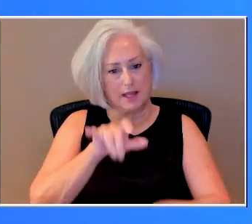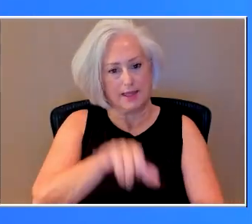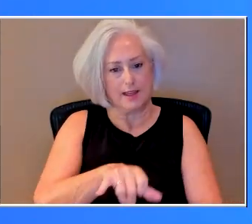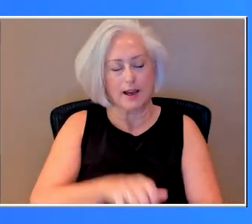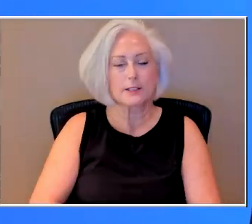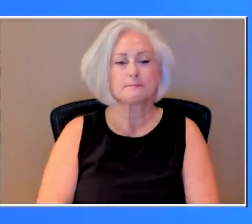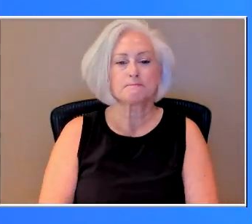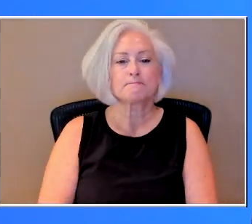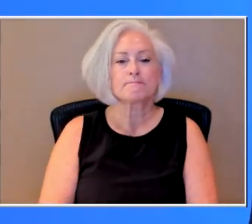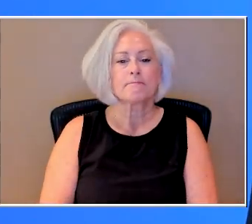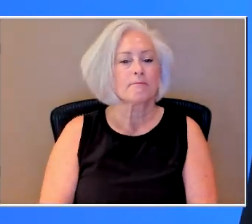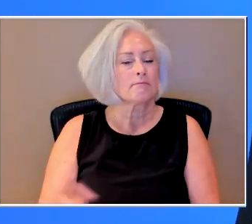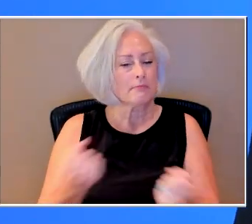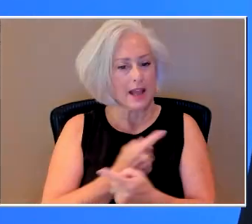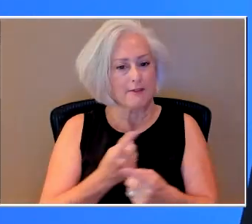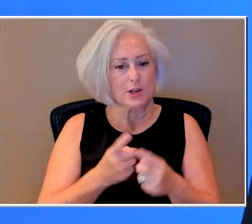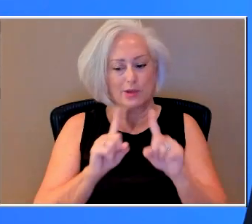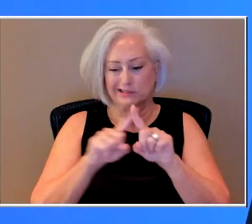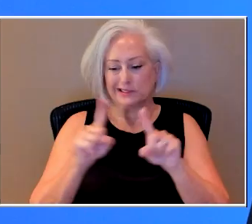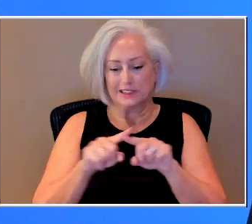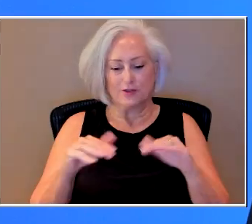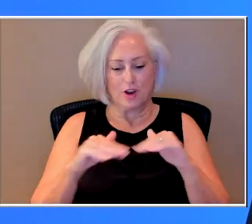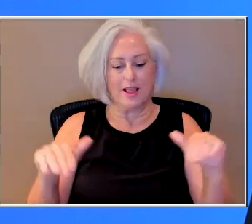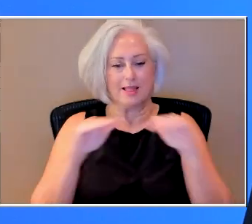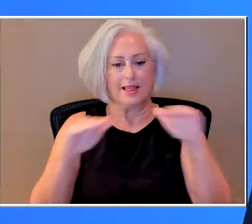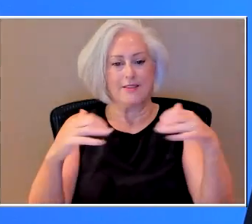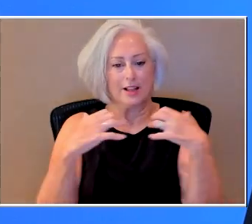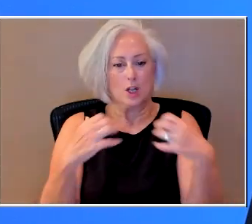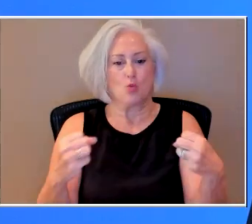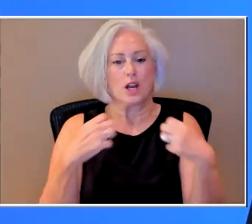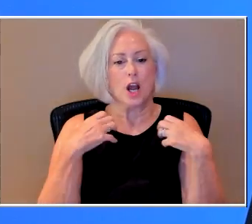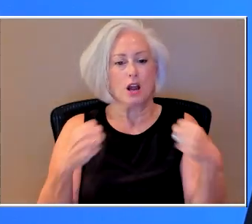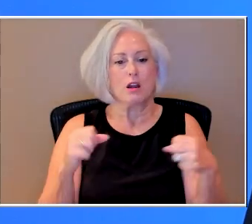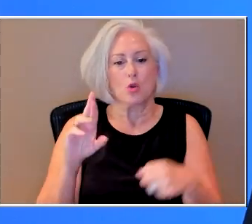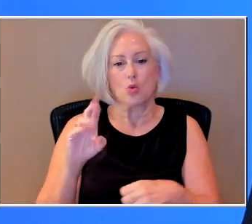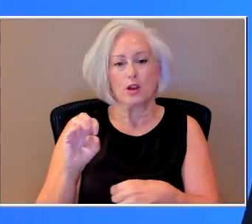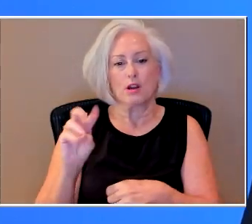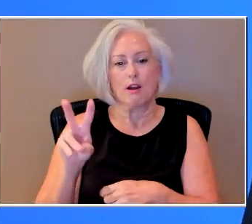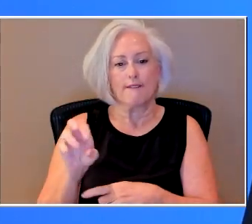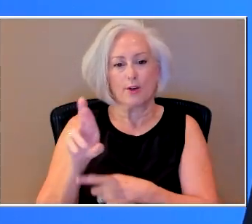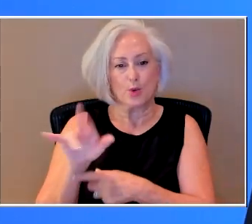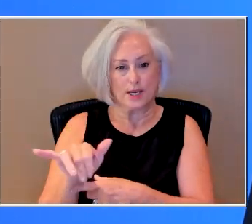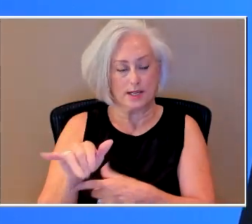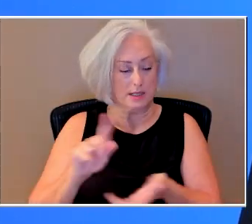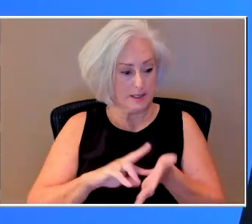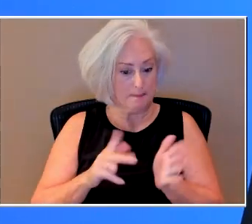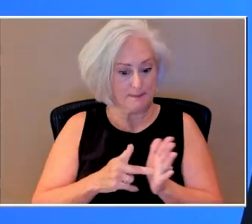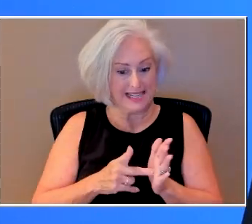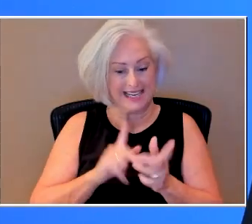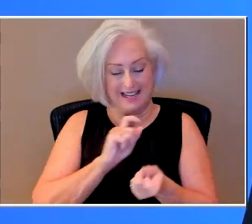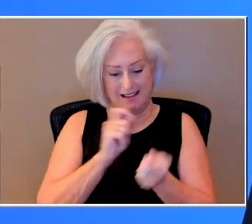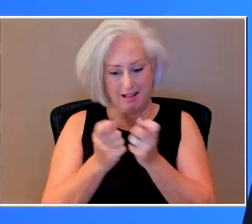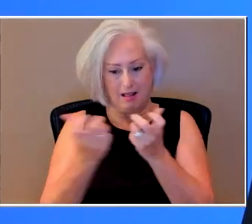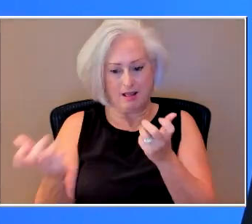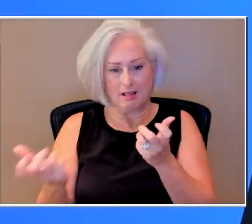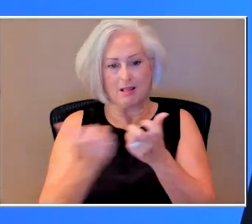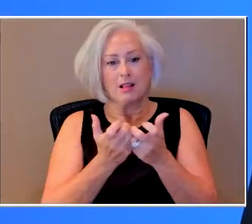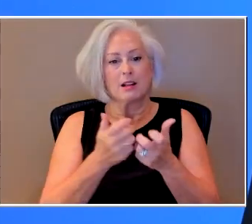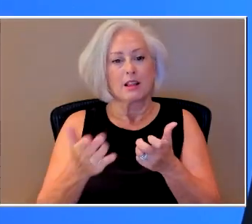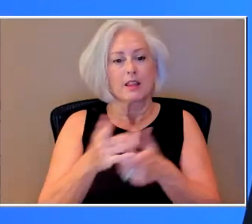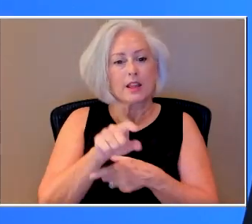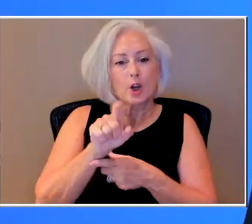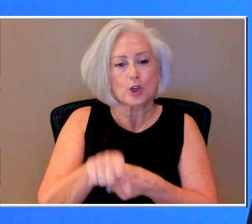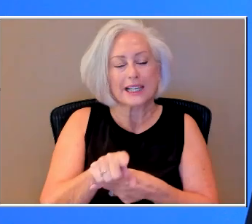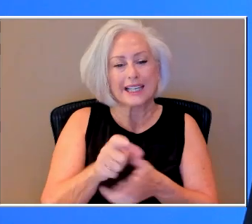Everybody's at a different level of recovery, and so adapting to their needs and demands is going to be really, really